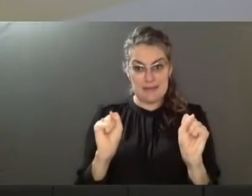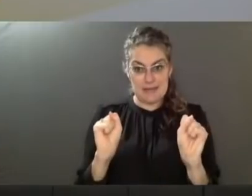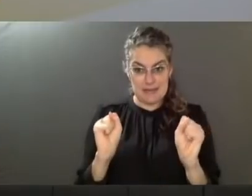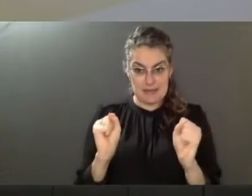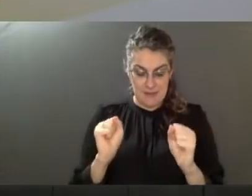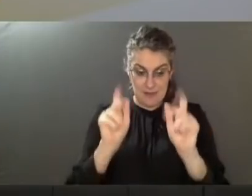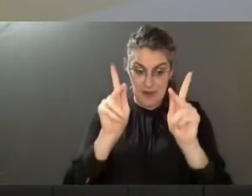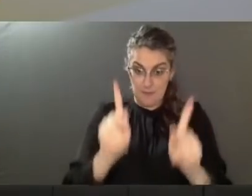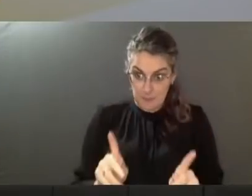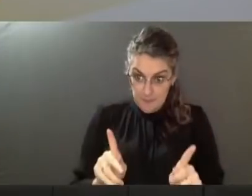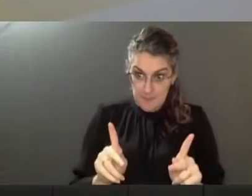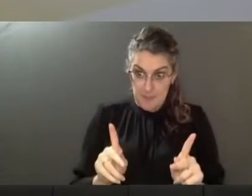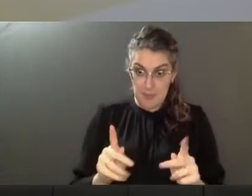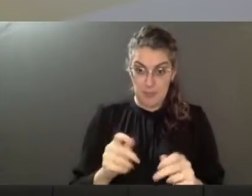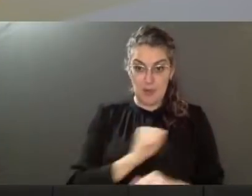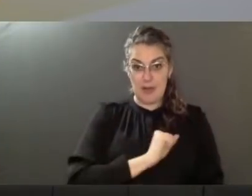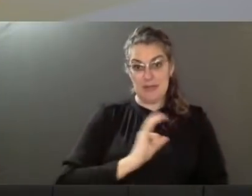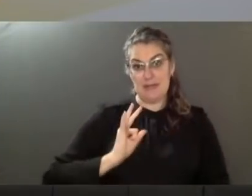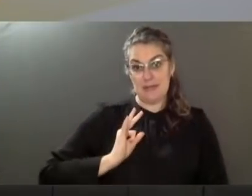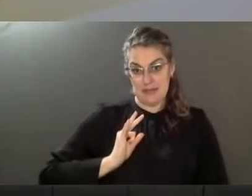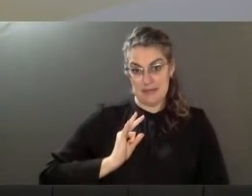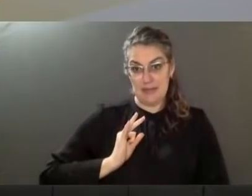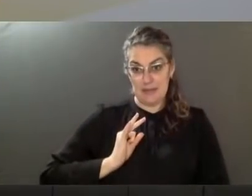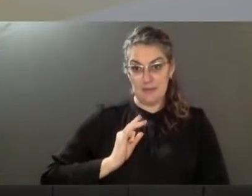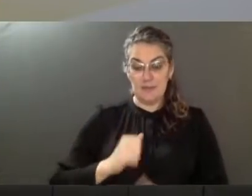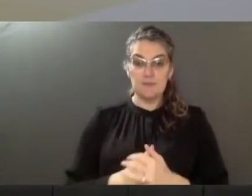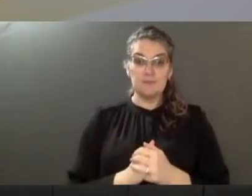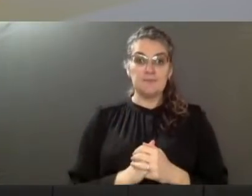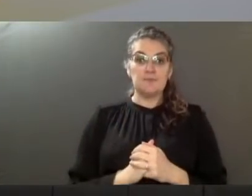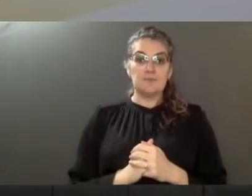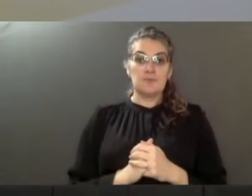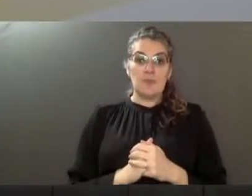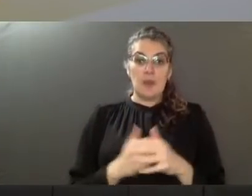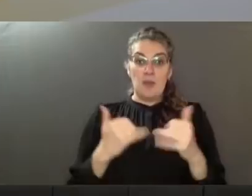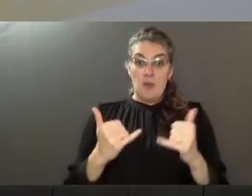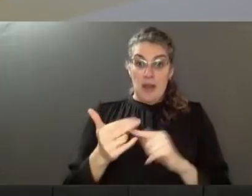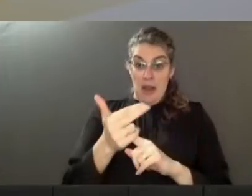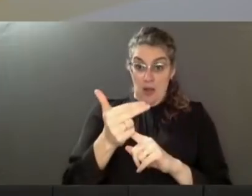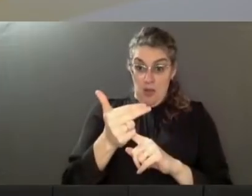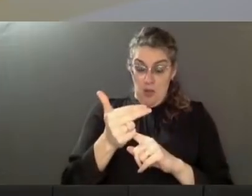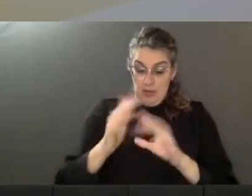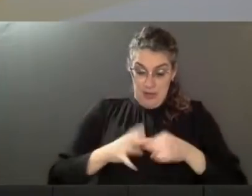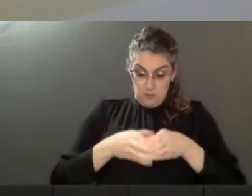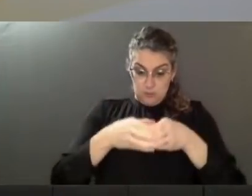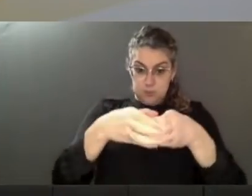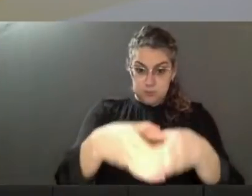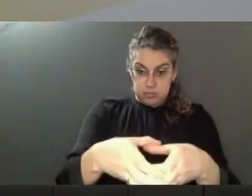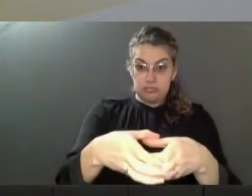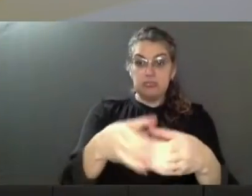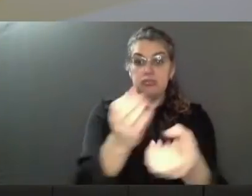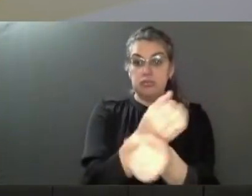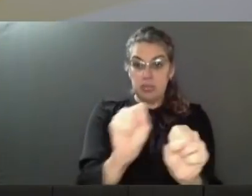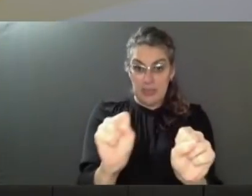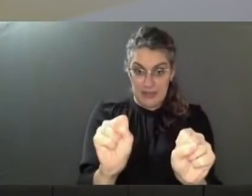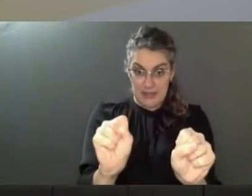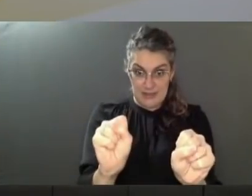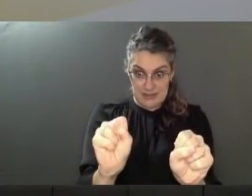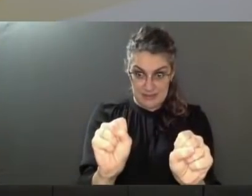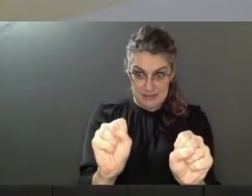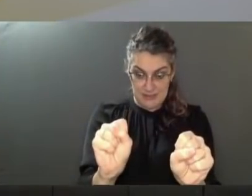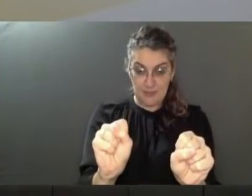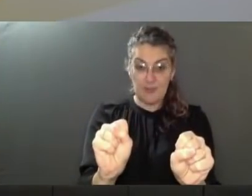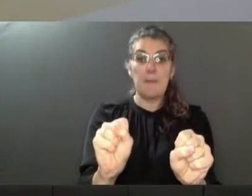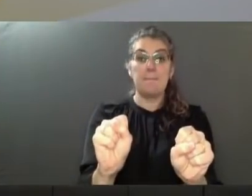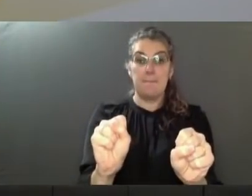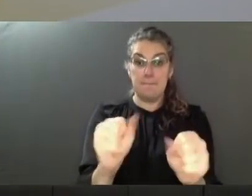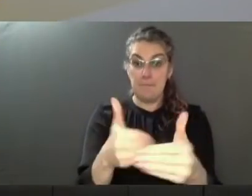And so I think they are discussing options for some families to take, to have the residents